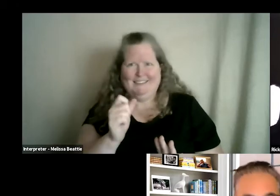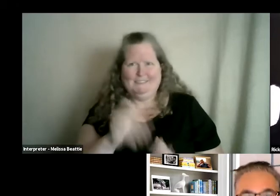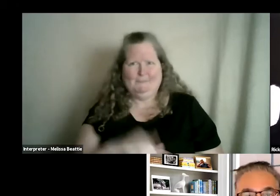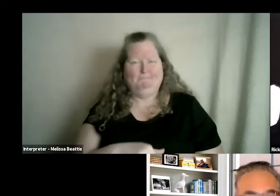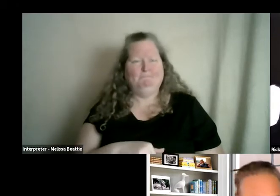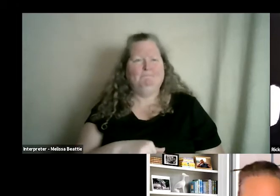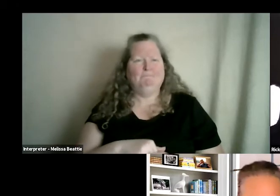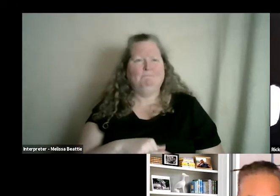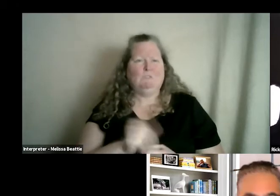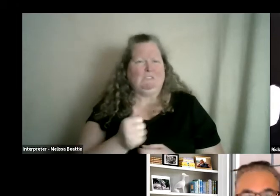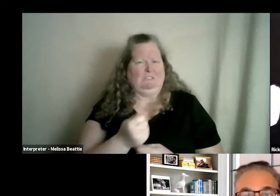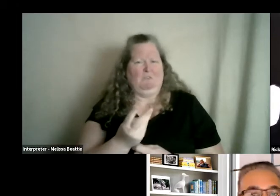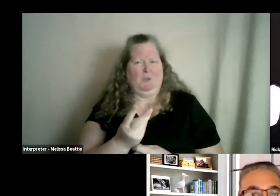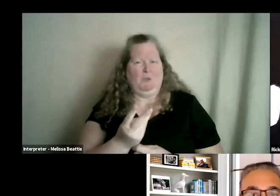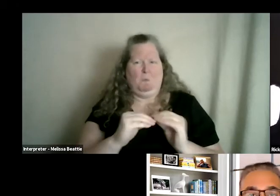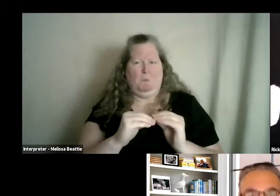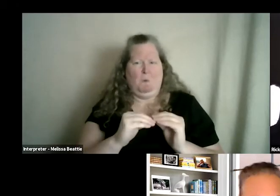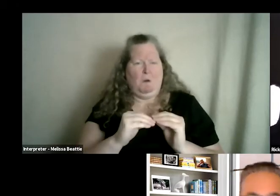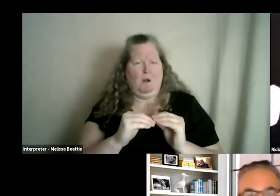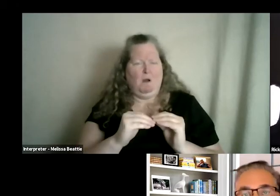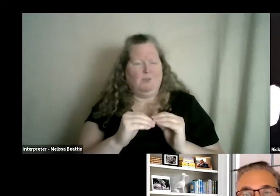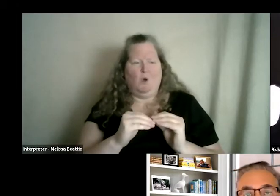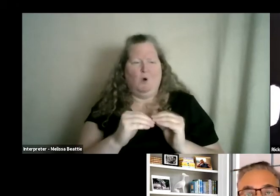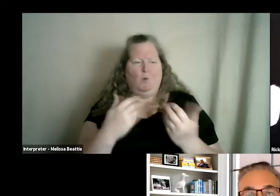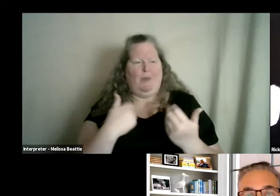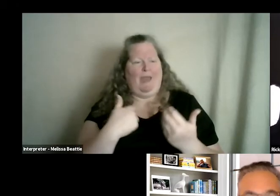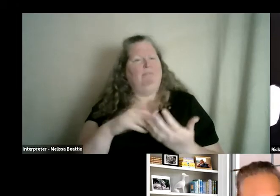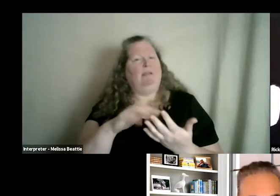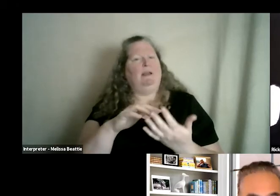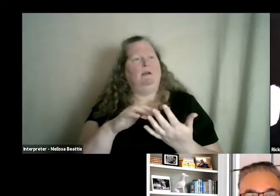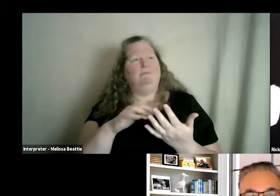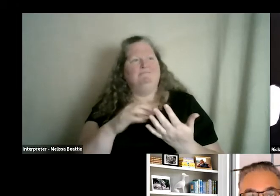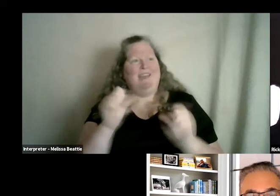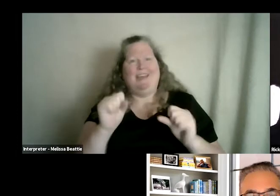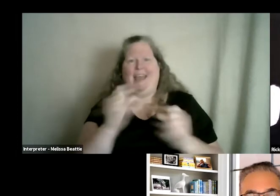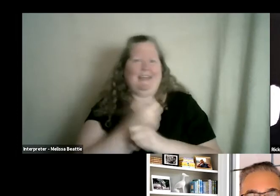call, we get Rick's number and his social security, and